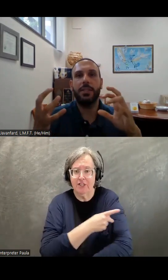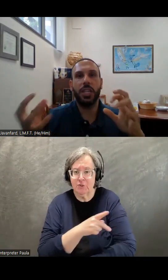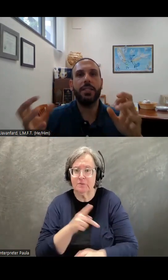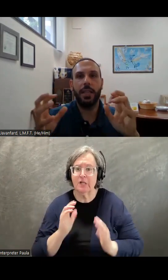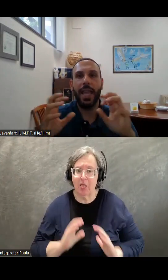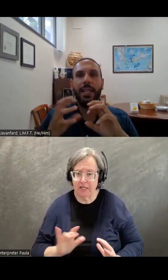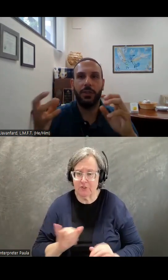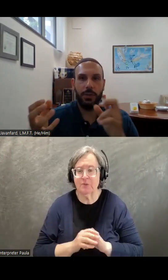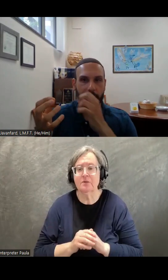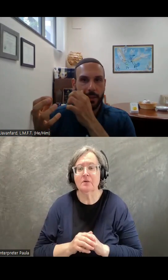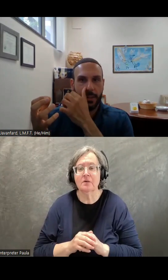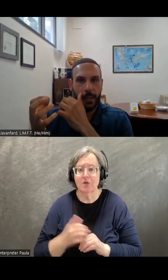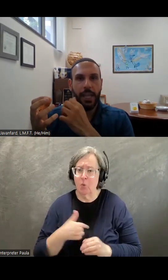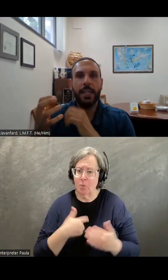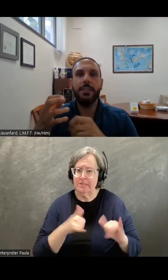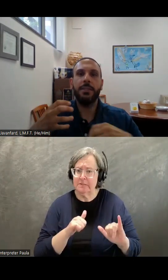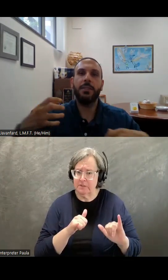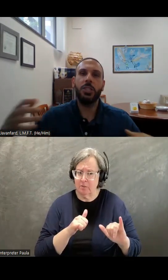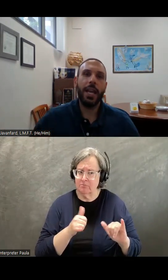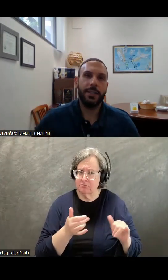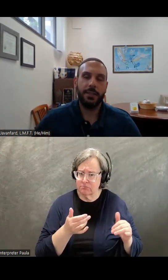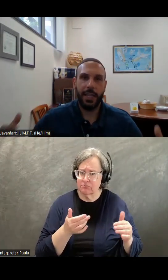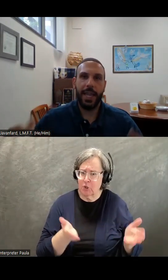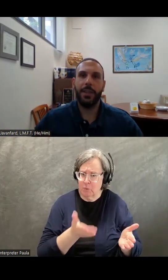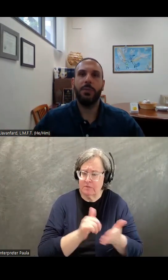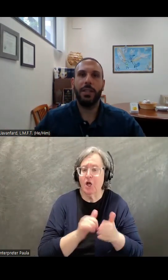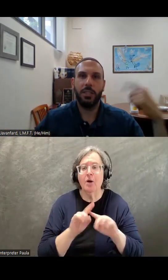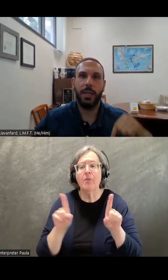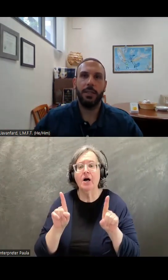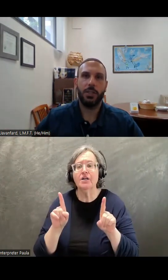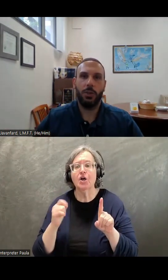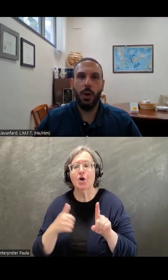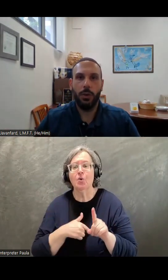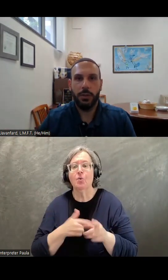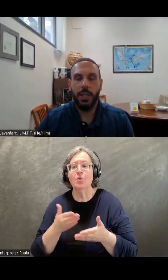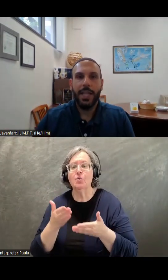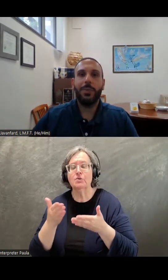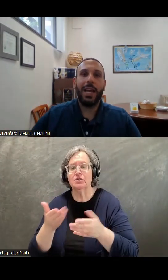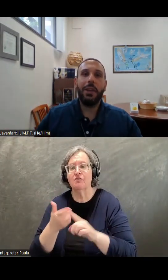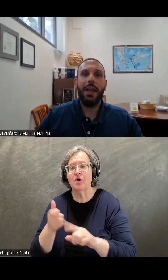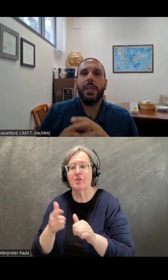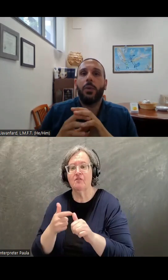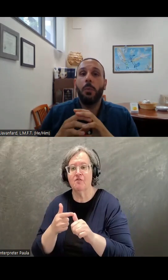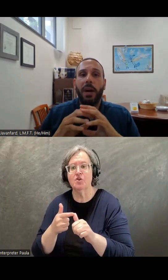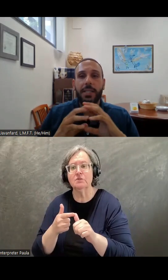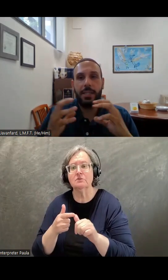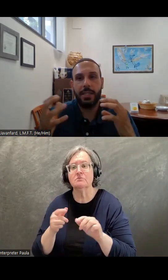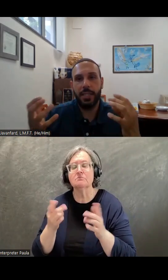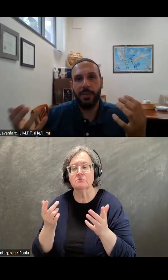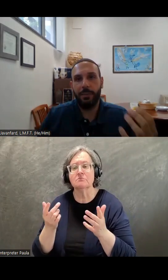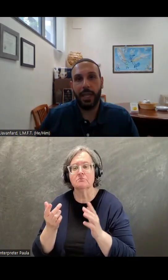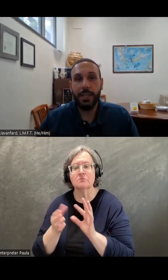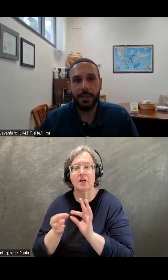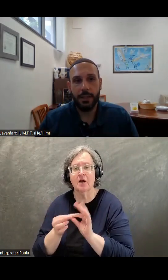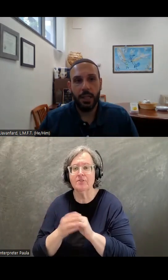is to suggest any of those things. It is to suggest, again, as we mentioned by the initial quote, that without having a robust